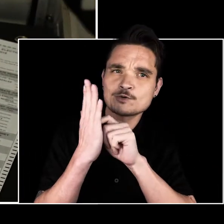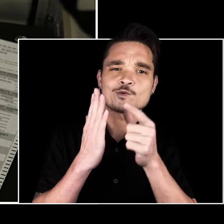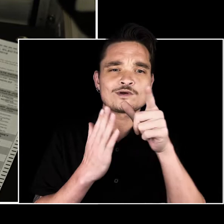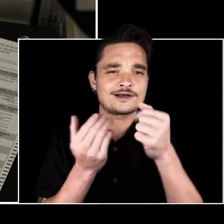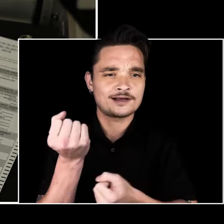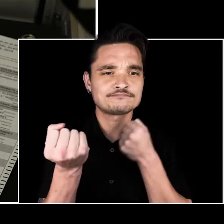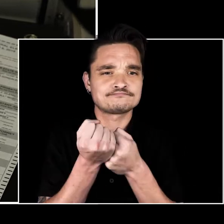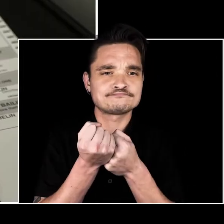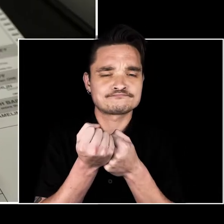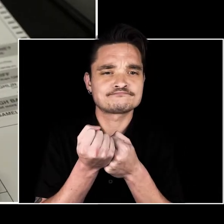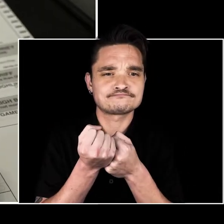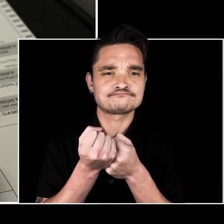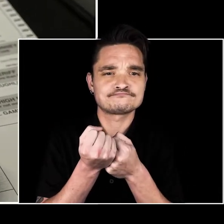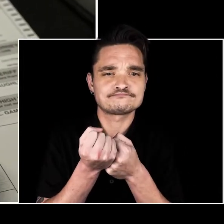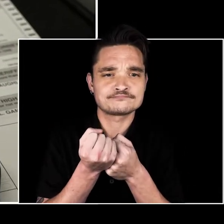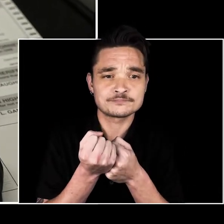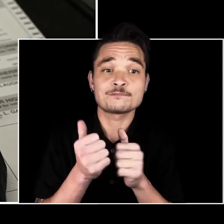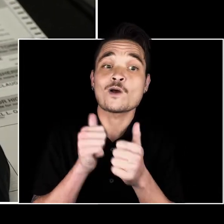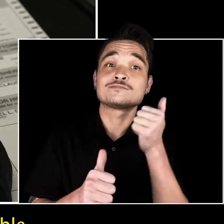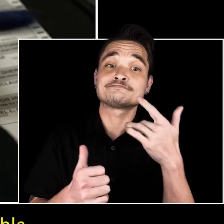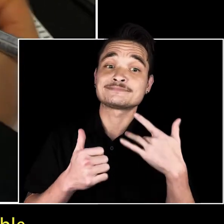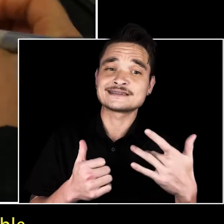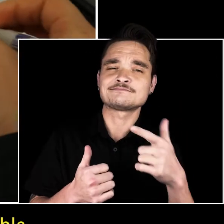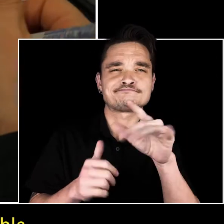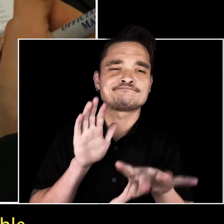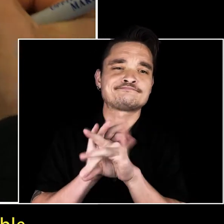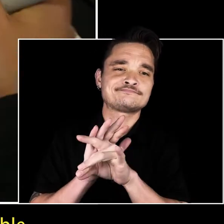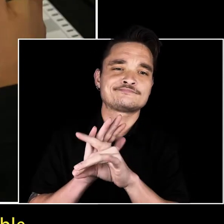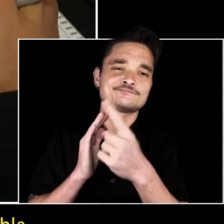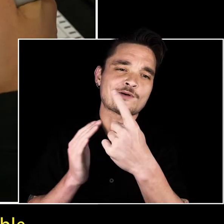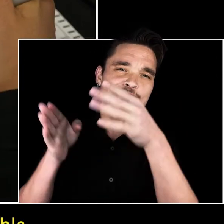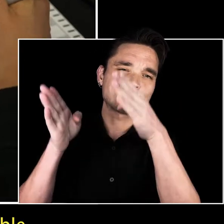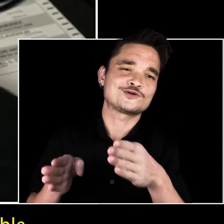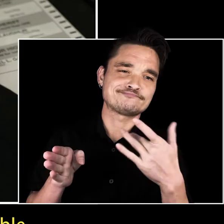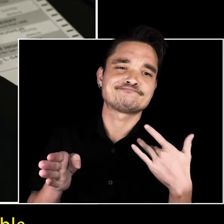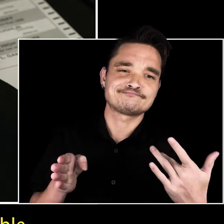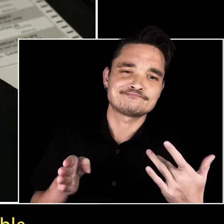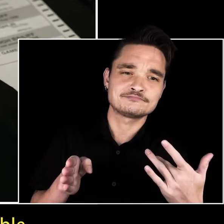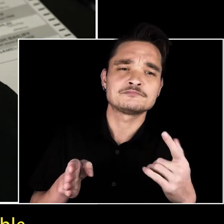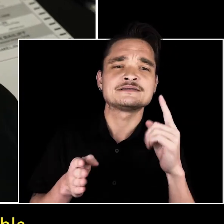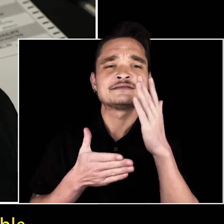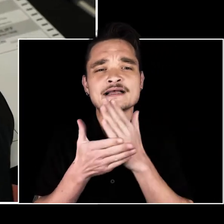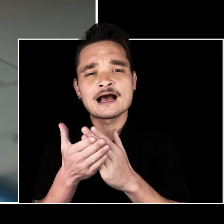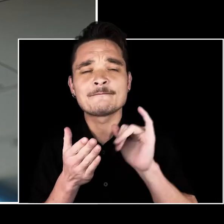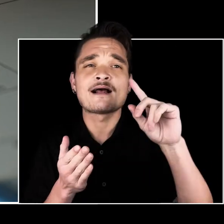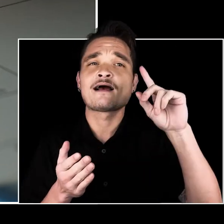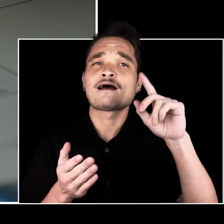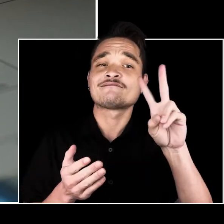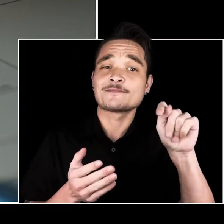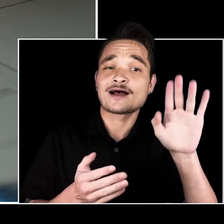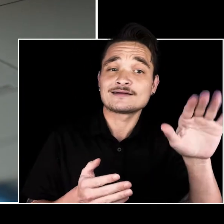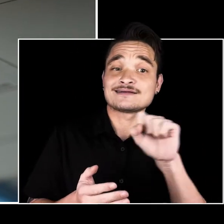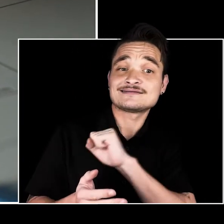in the circle by the name that you want to vote for. Most of the time, you will only be able to vote for one person, but